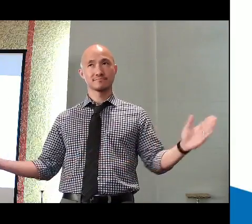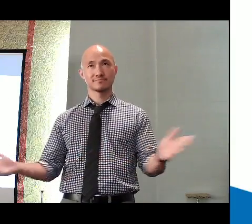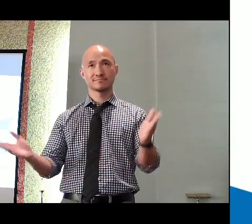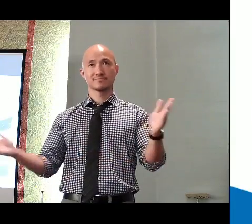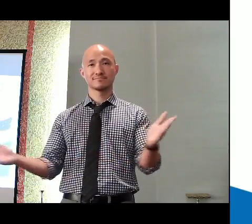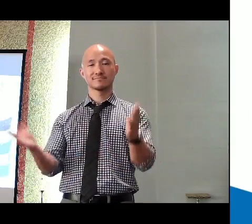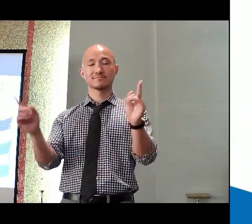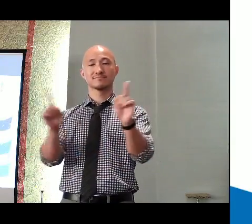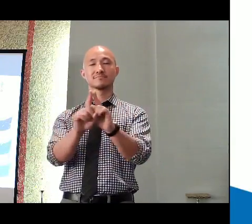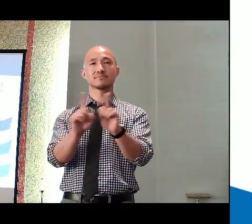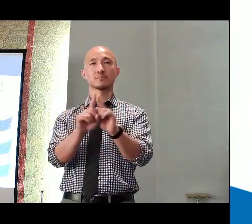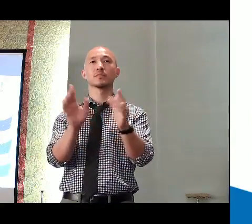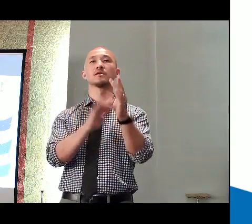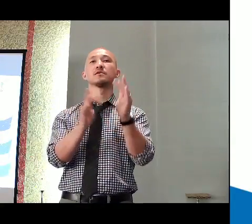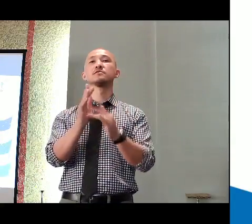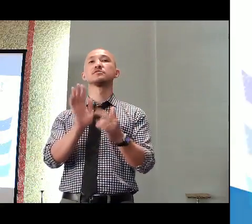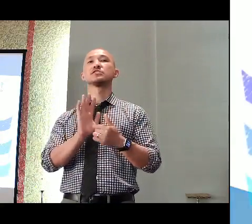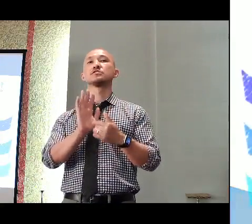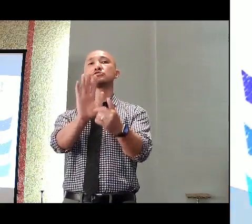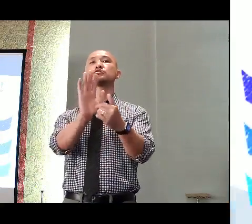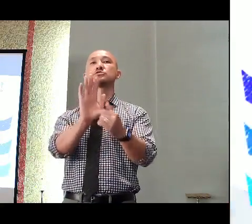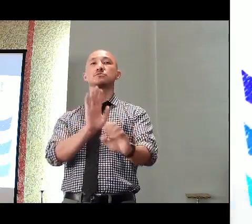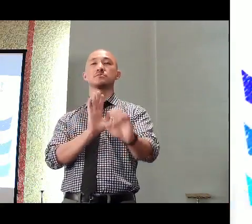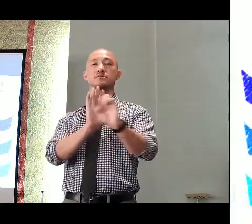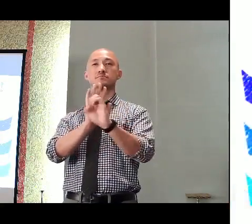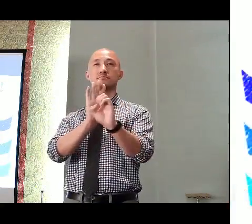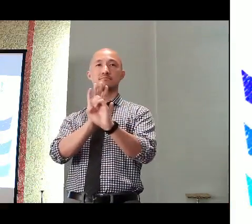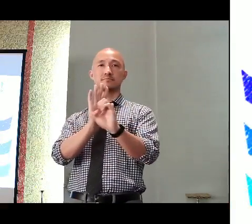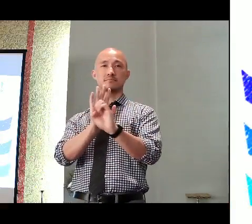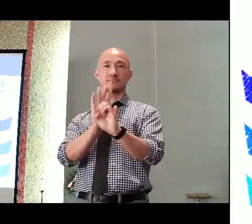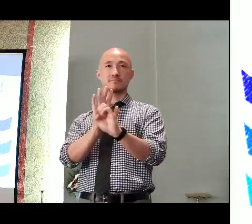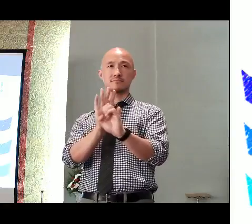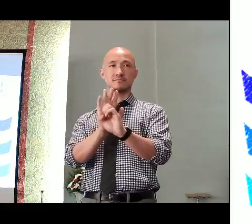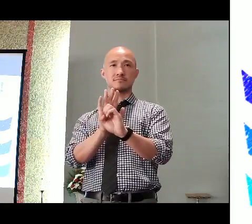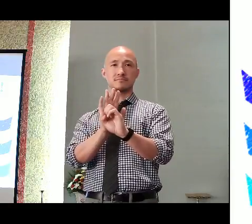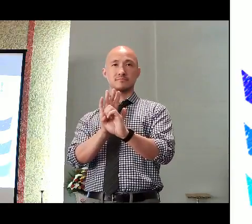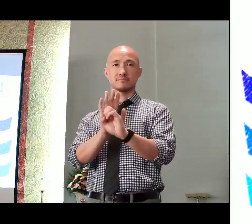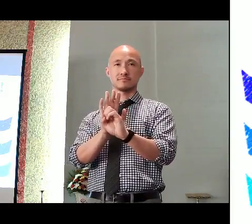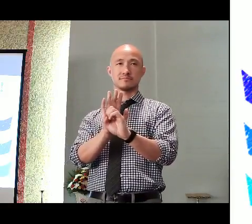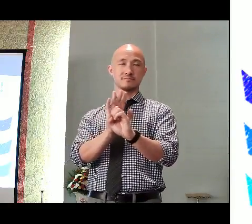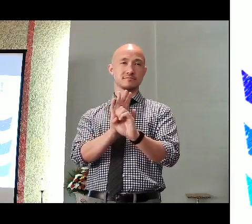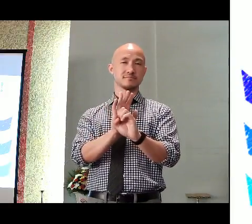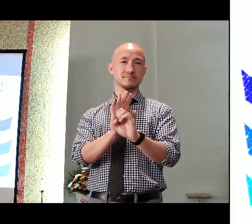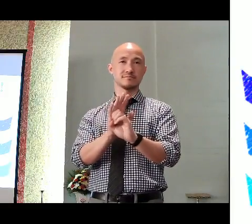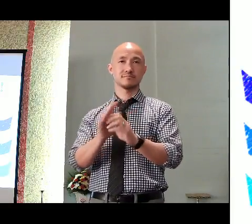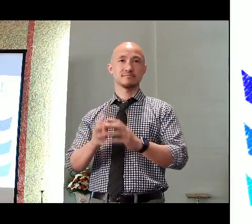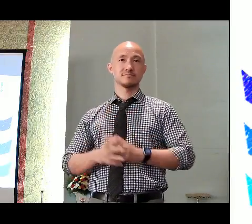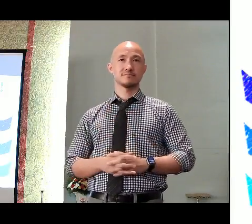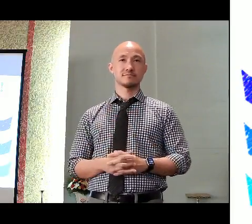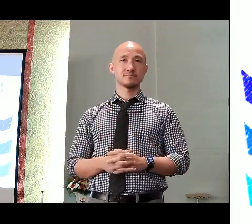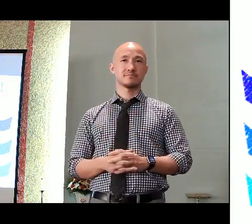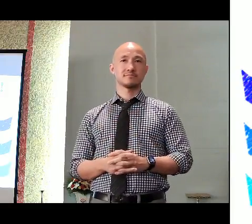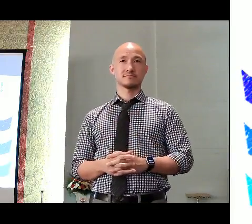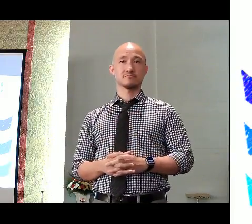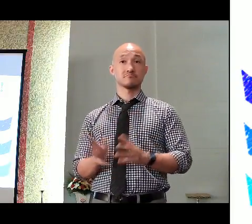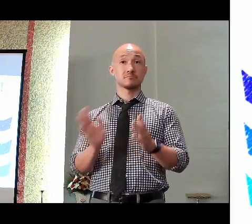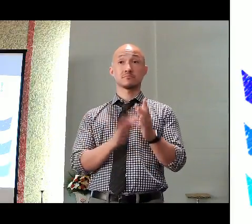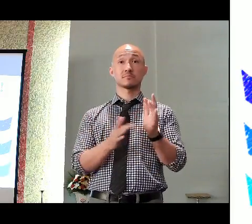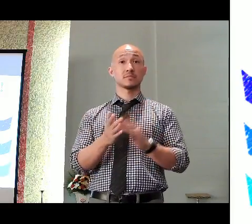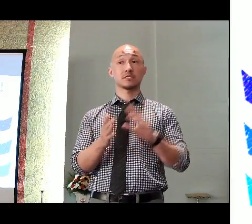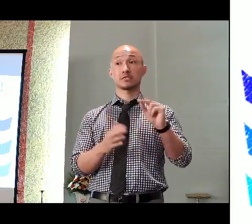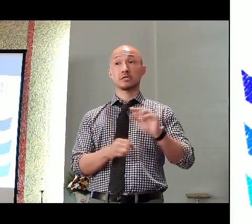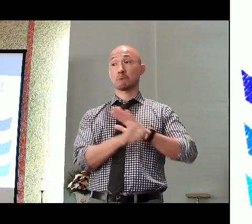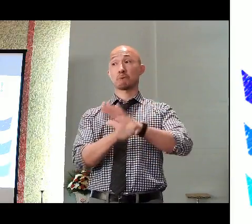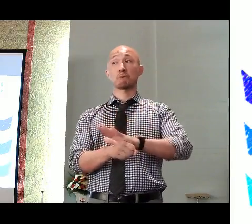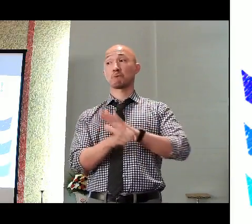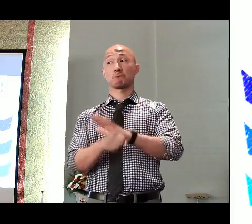holiness. Jesus showed us his vulnerability, showed us his headship, not by being heavy-handed with us,